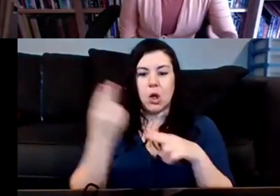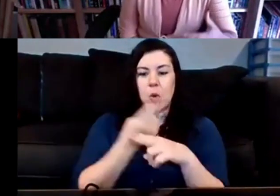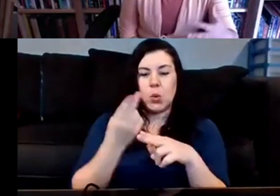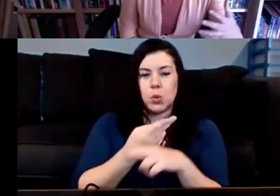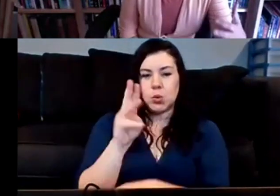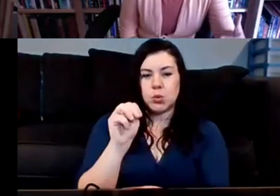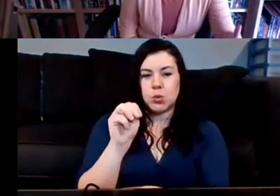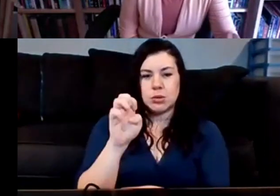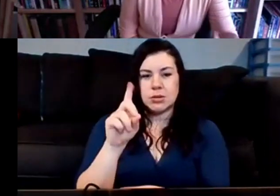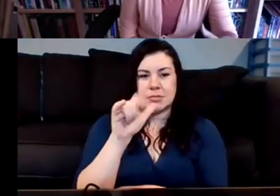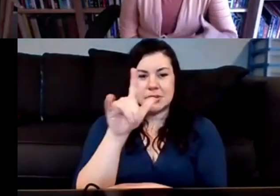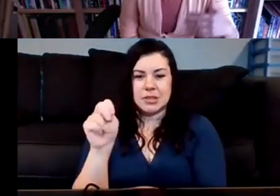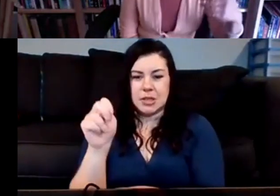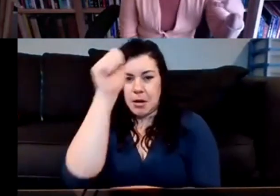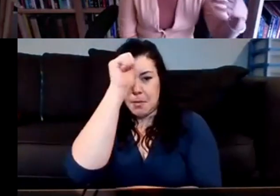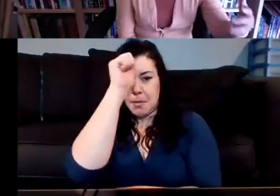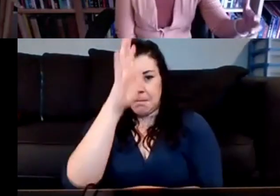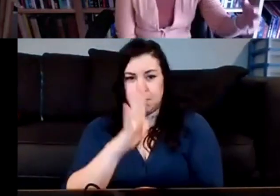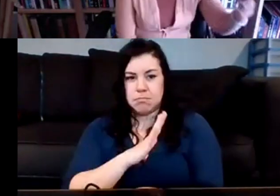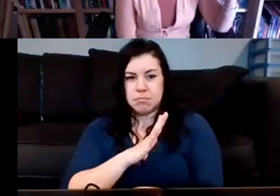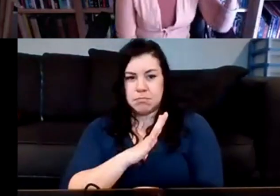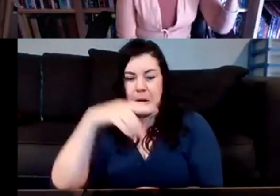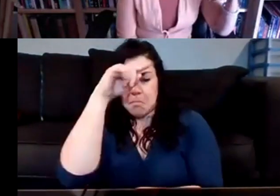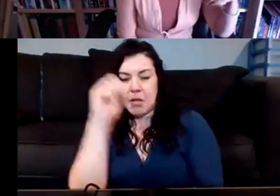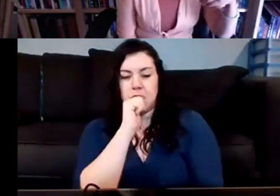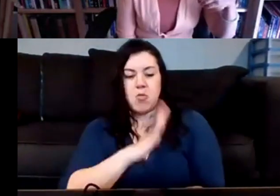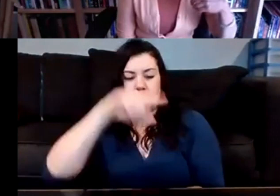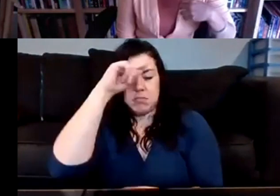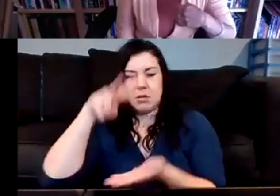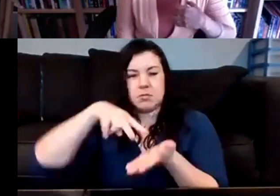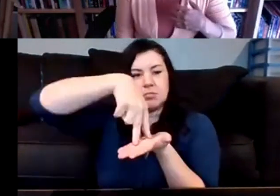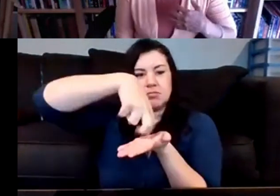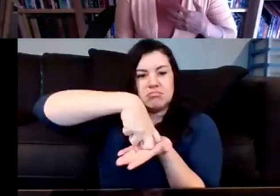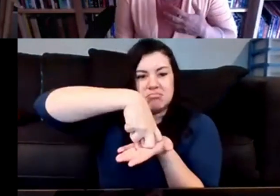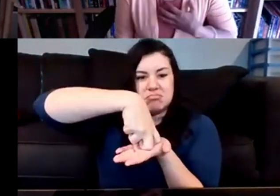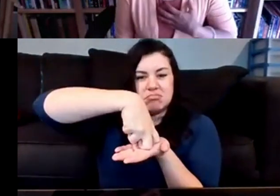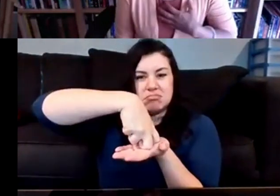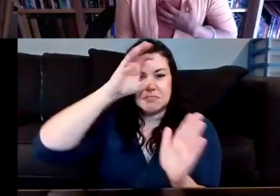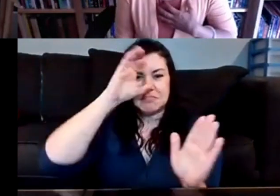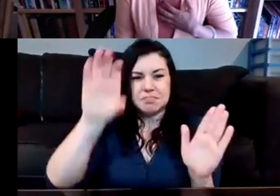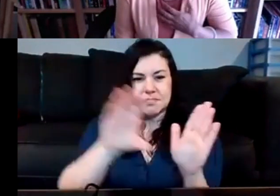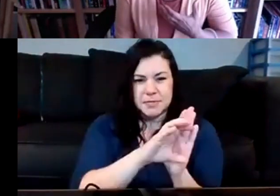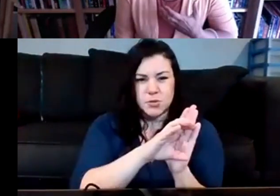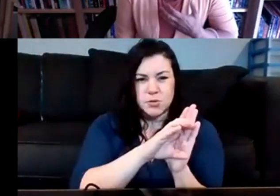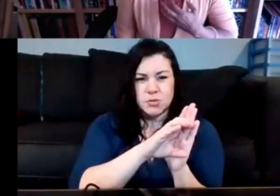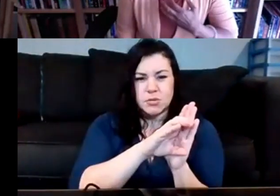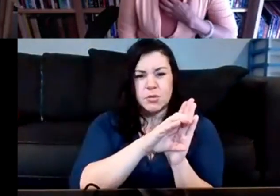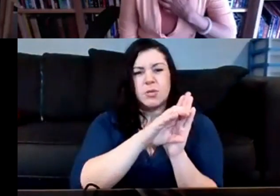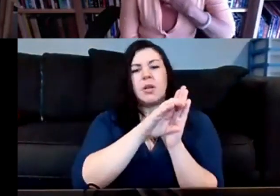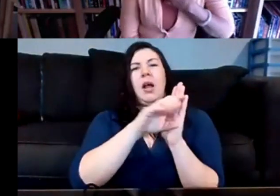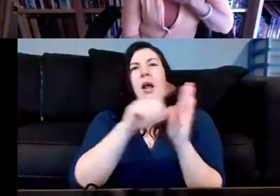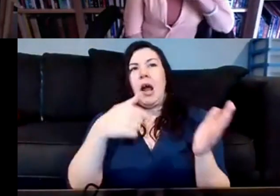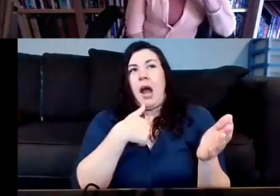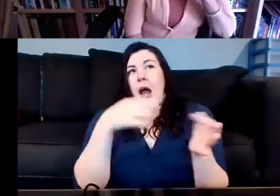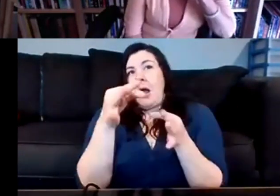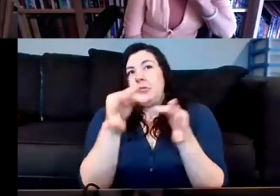Black man, the kneeling Black woman, am I not a man and a brother? And it is, I describe it